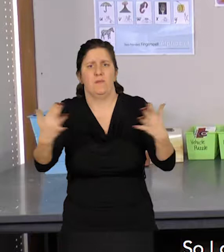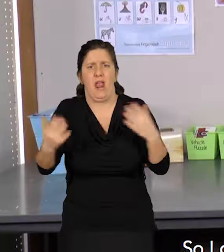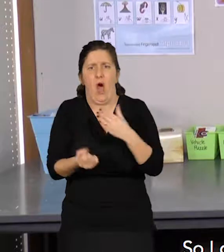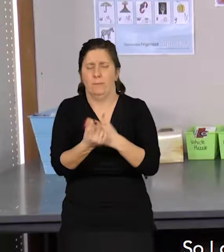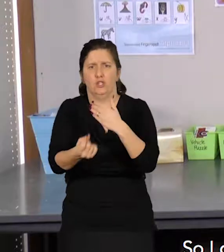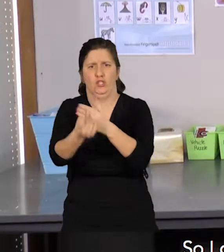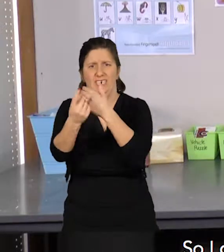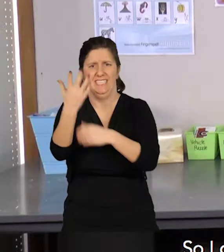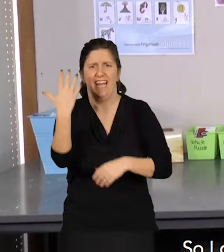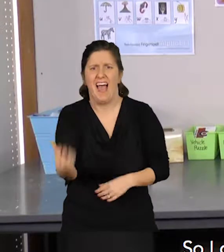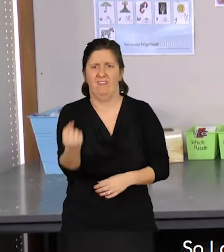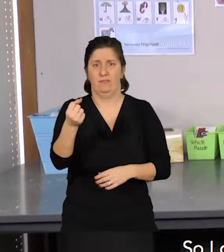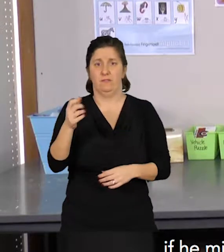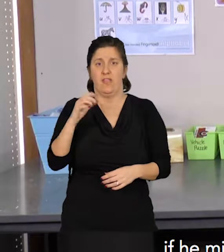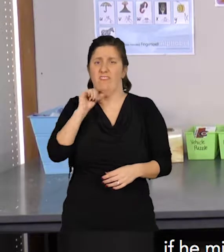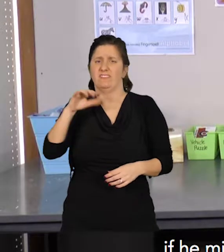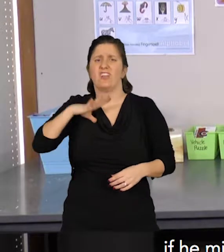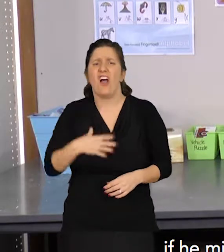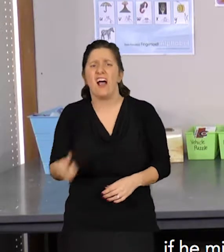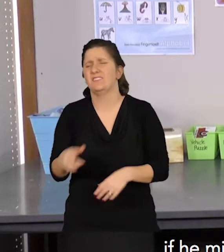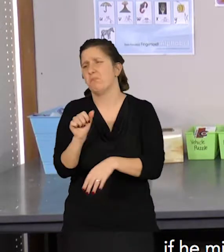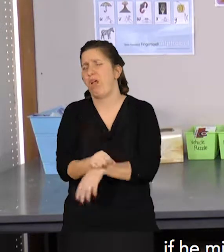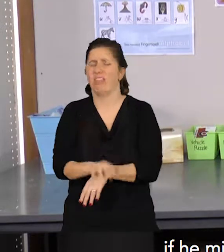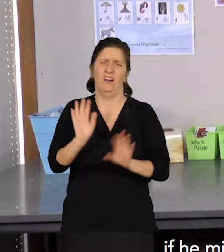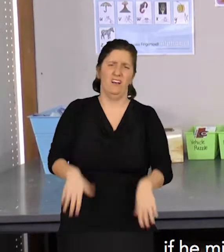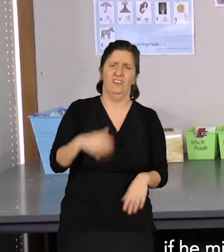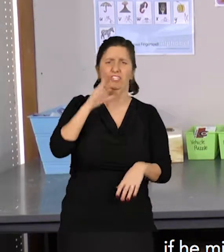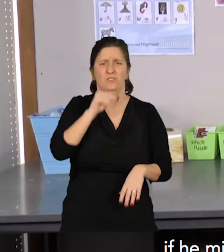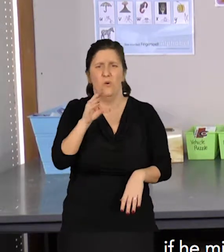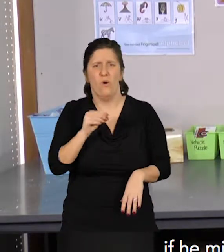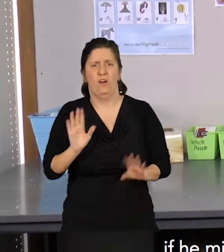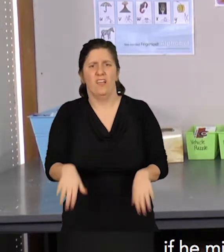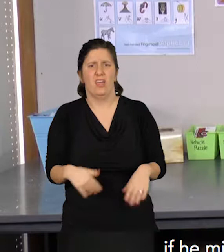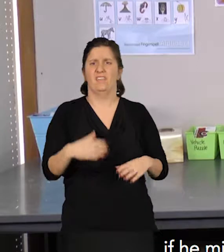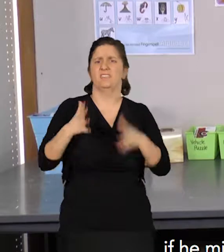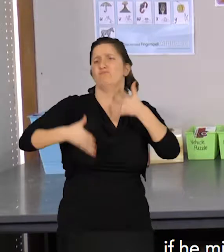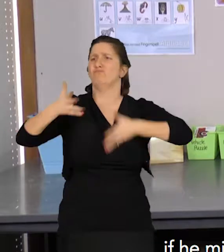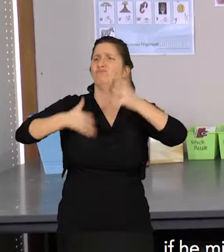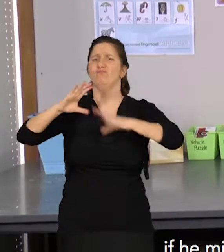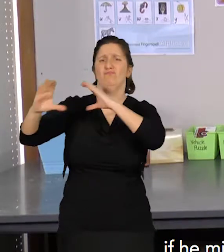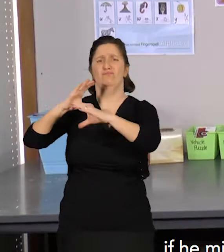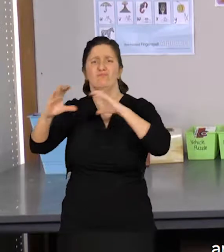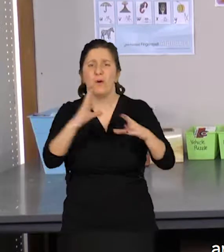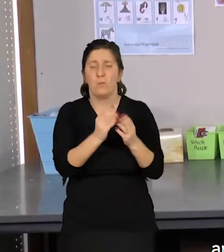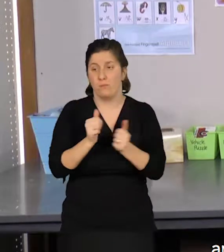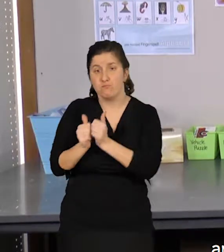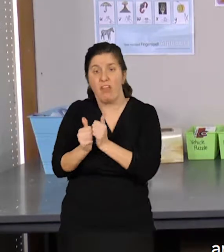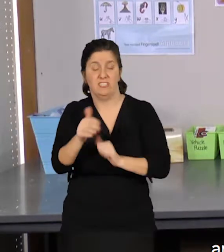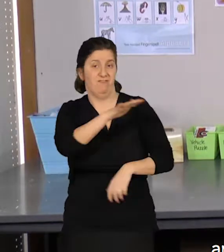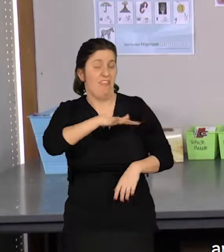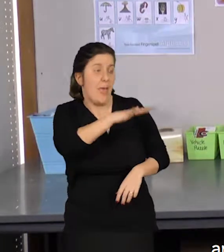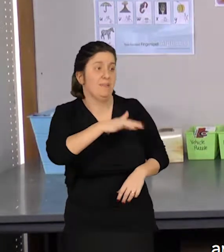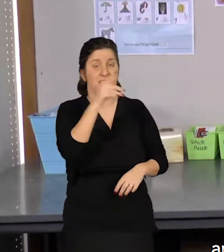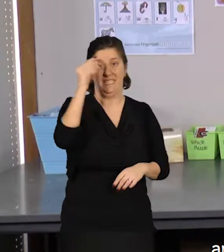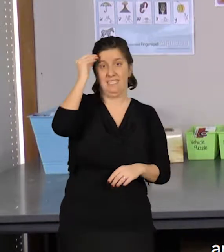more opportunities where if he might be tired or just doesn't feel like talking, him and I will often sign, and a